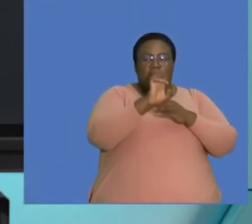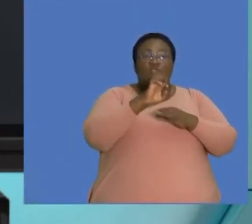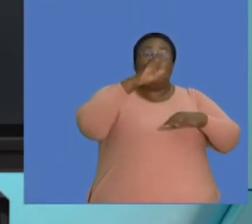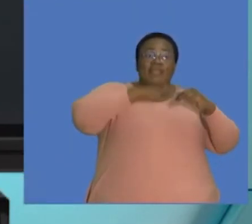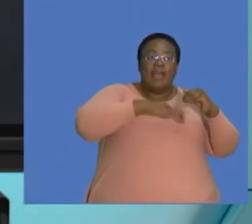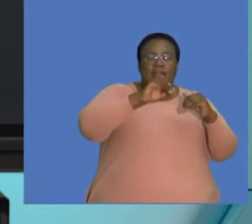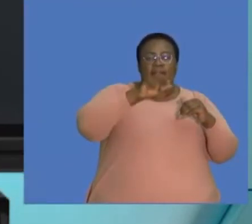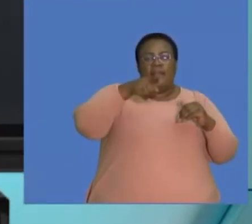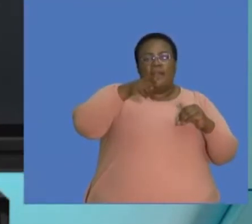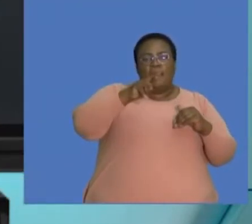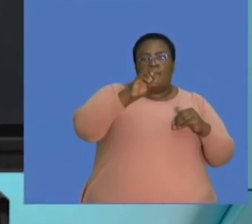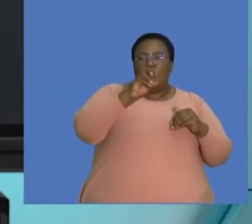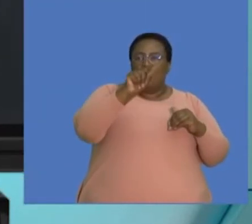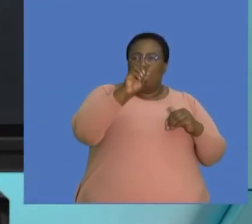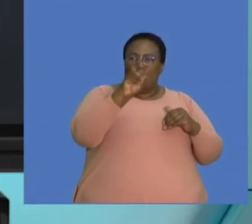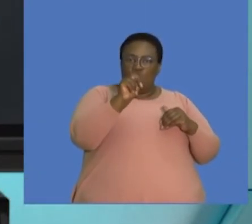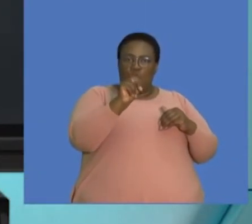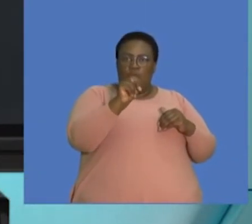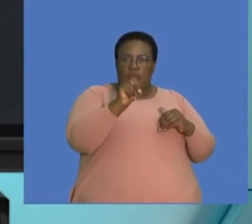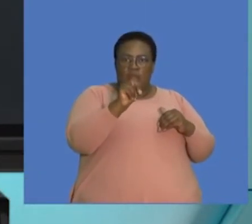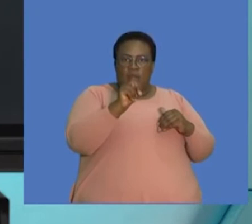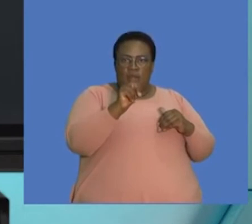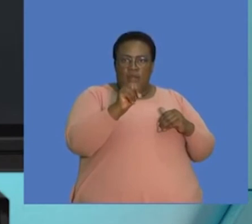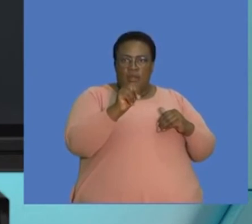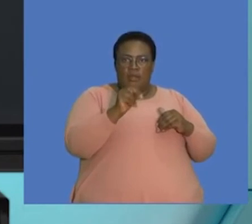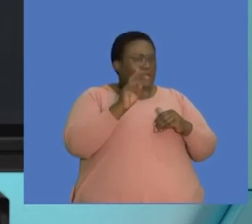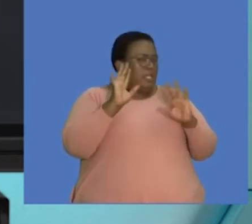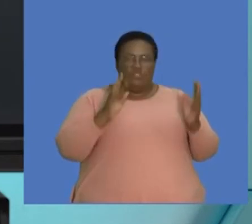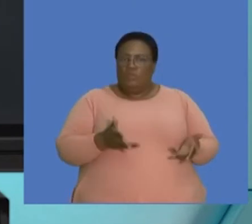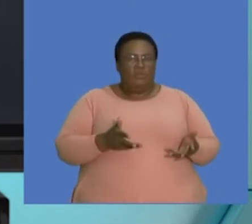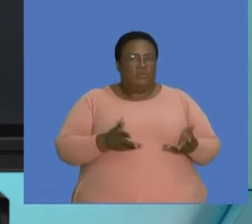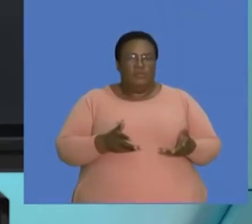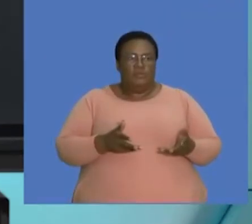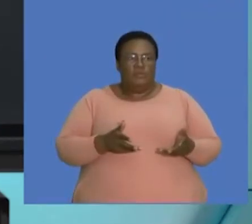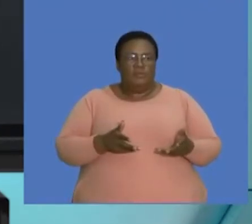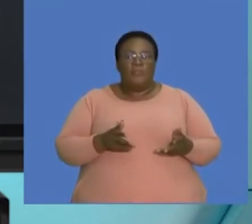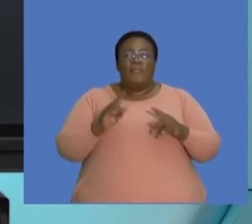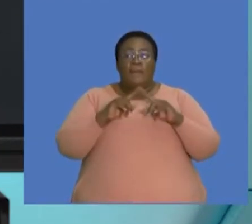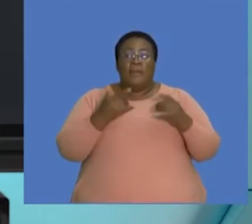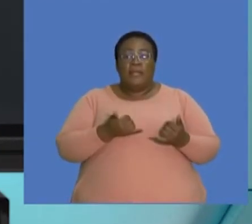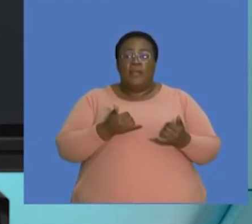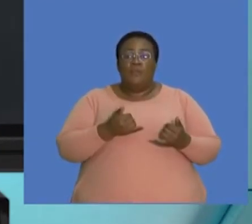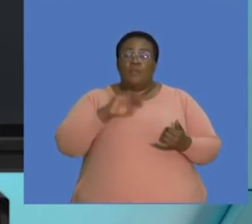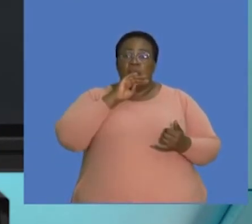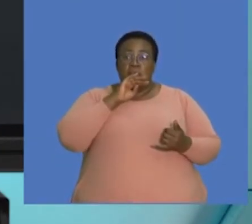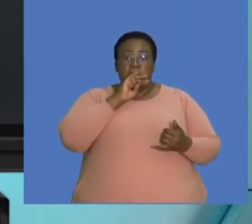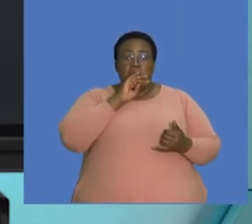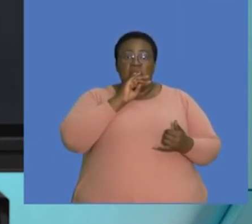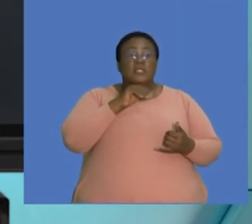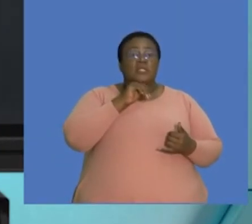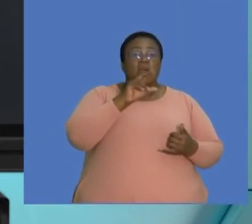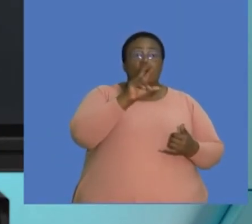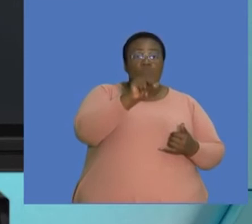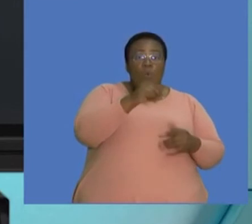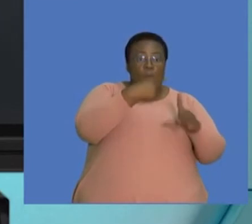protons. Or in other words, there is one electron in excess. That's exactly what we are saying. But now, it doesn't mean there are no